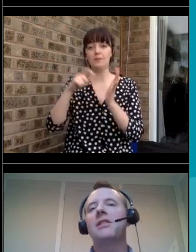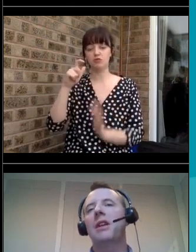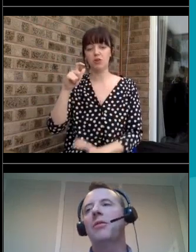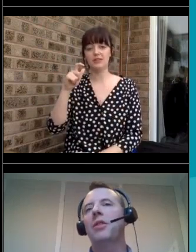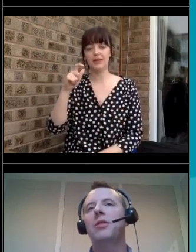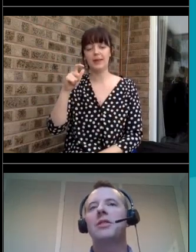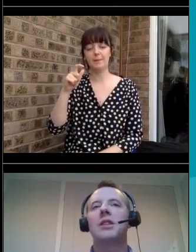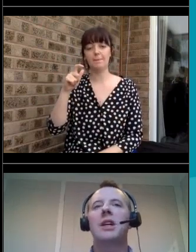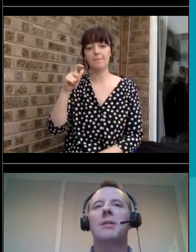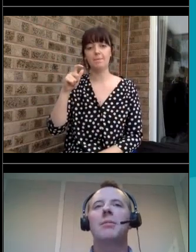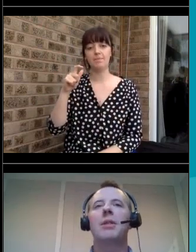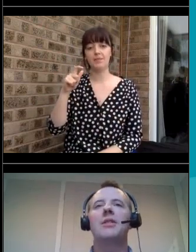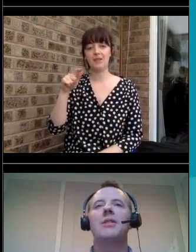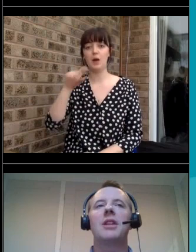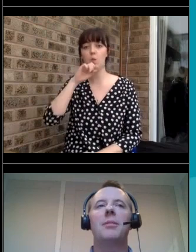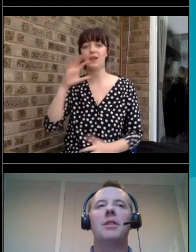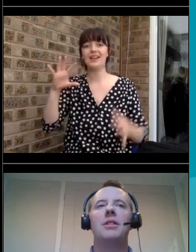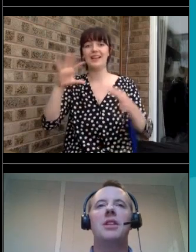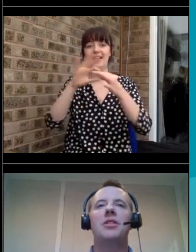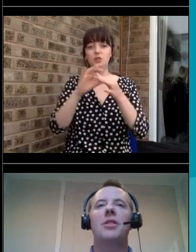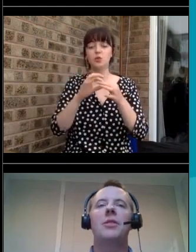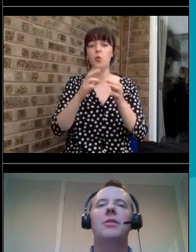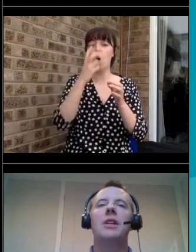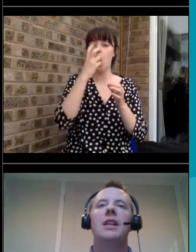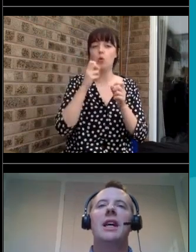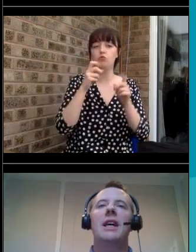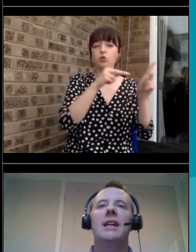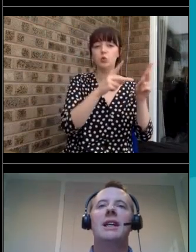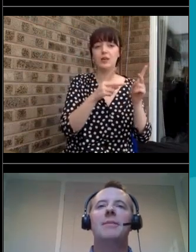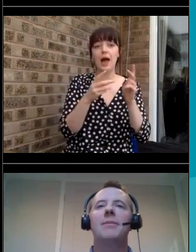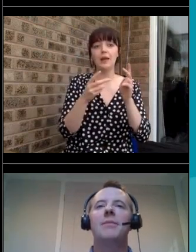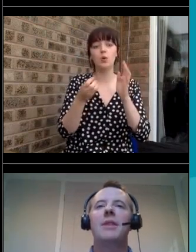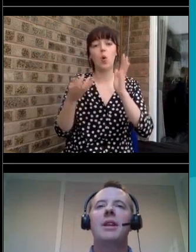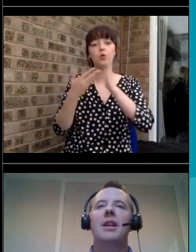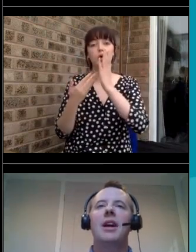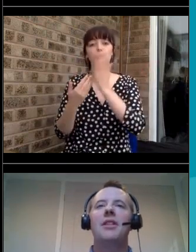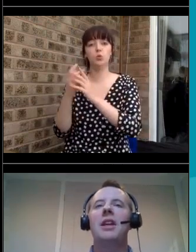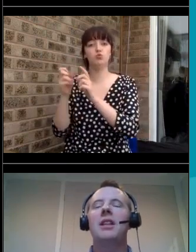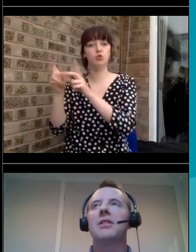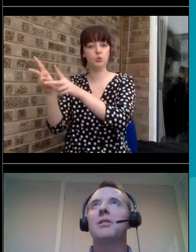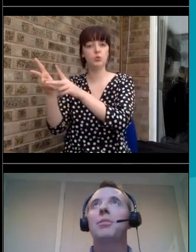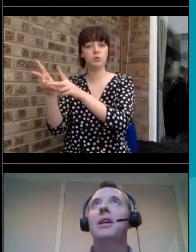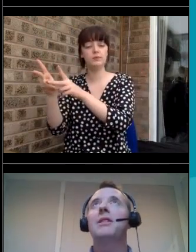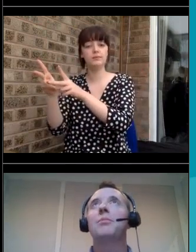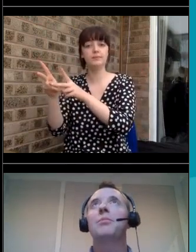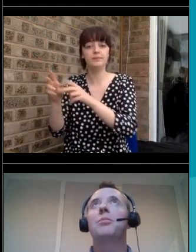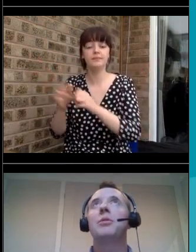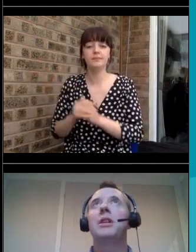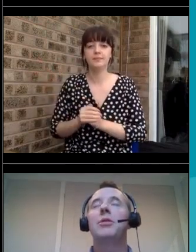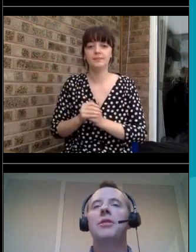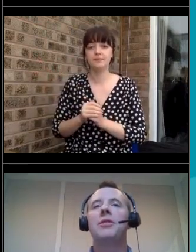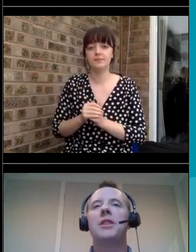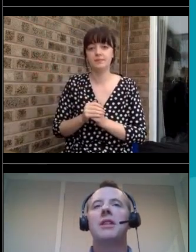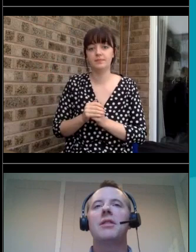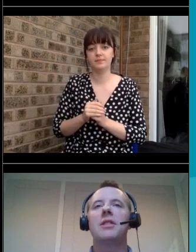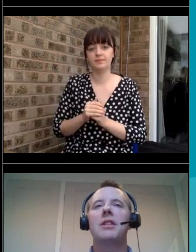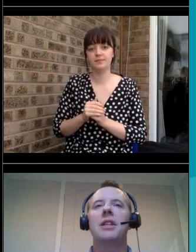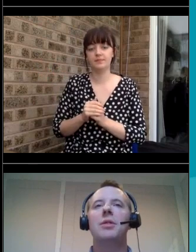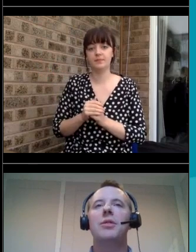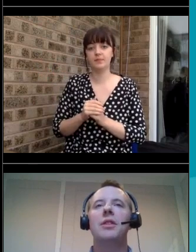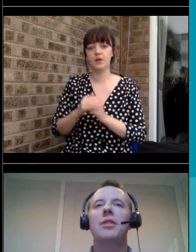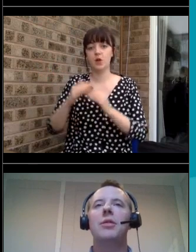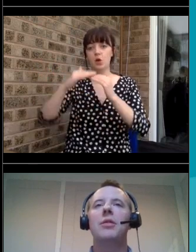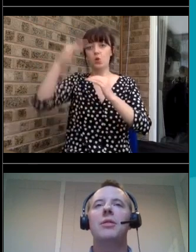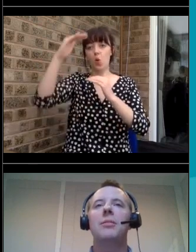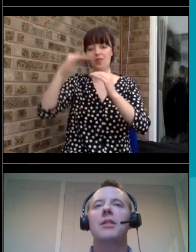reconnecting existing routes plus some additional. I think the split between north and south is